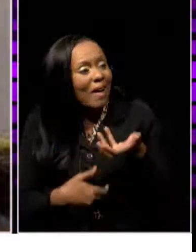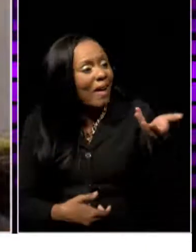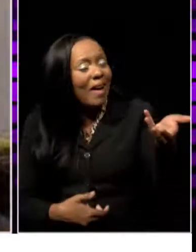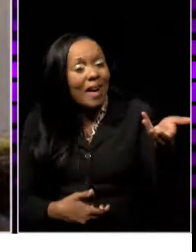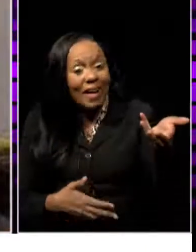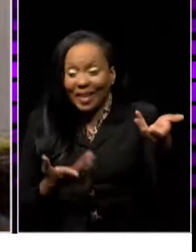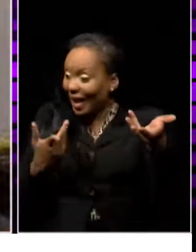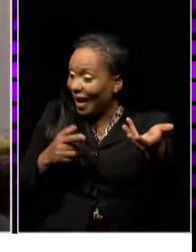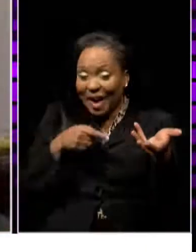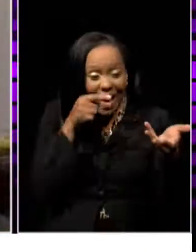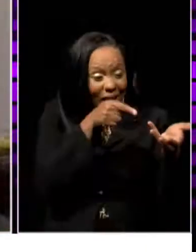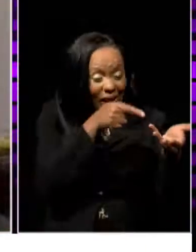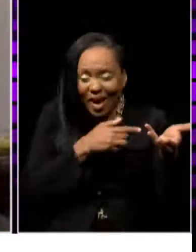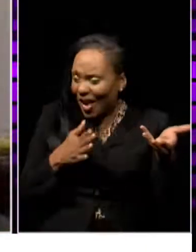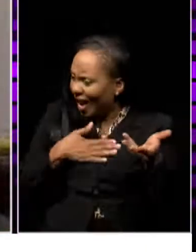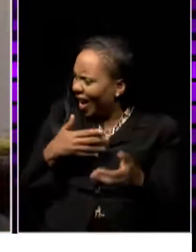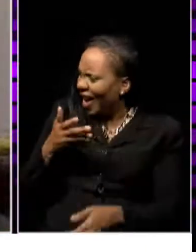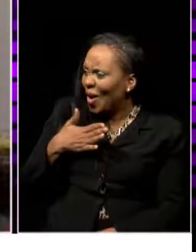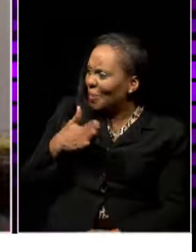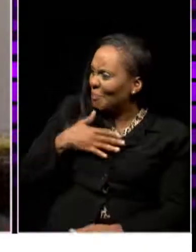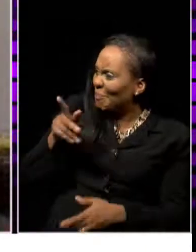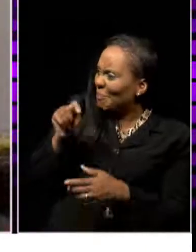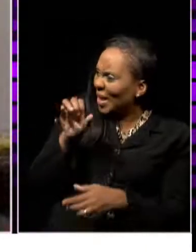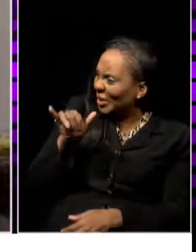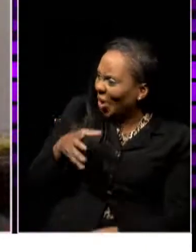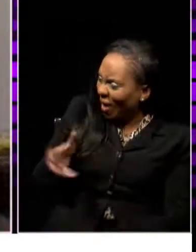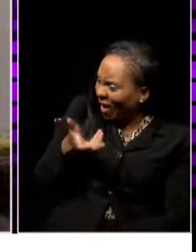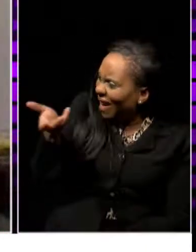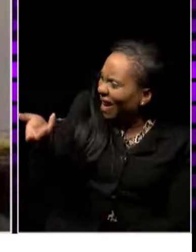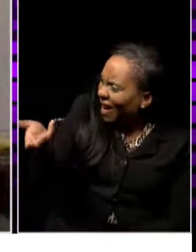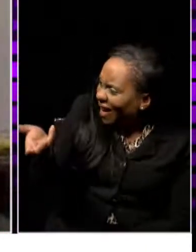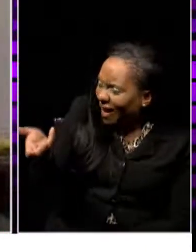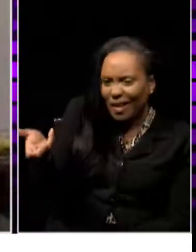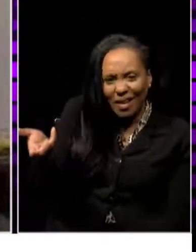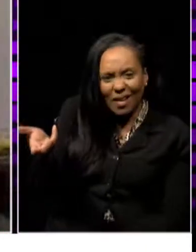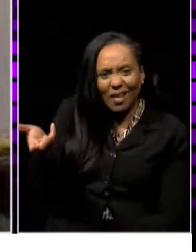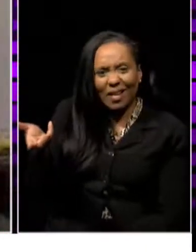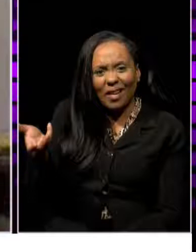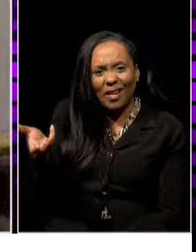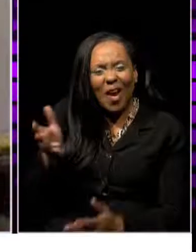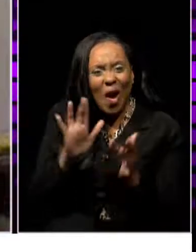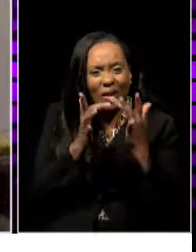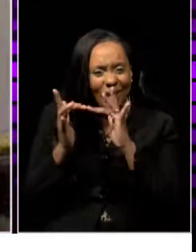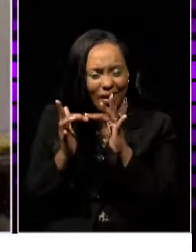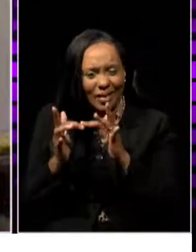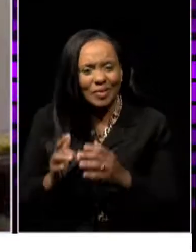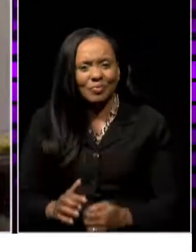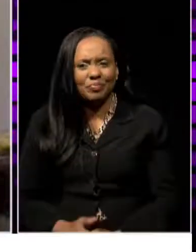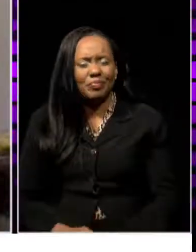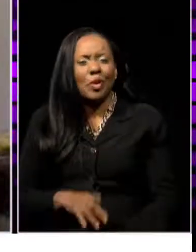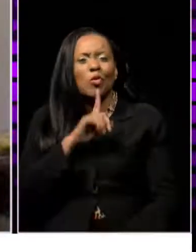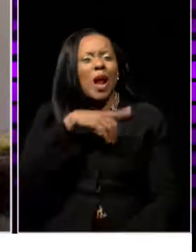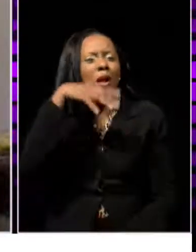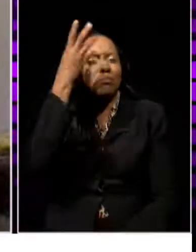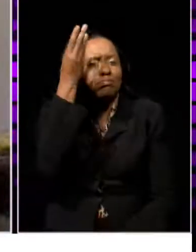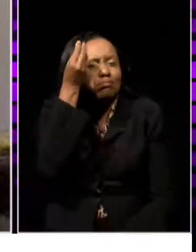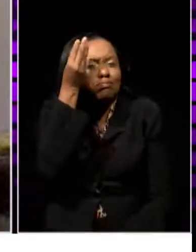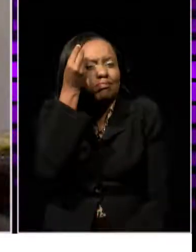facilitated online. So it took a lot of thinking of how to facilitate that